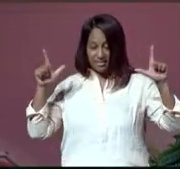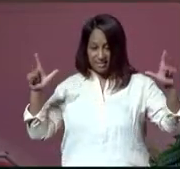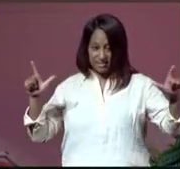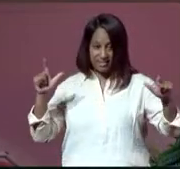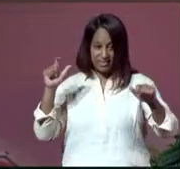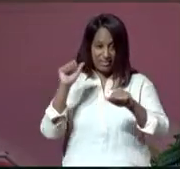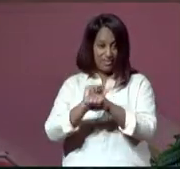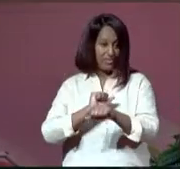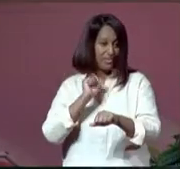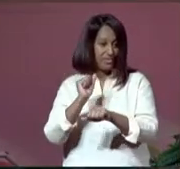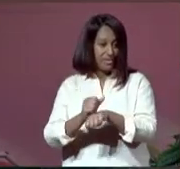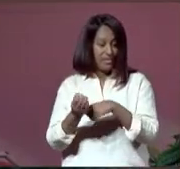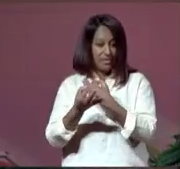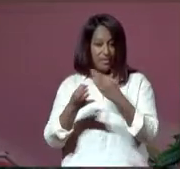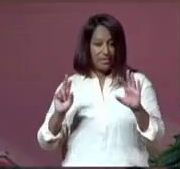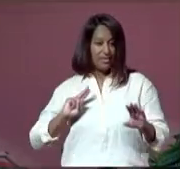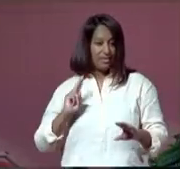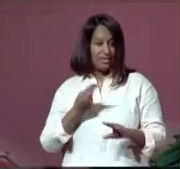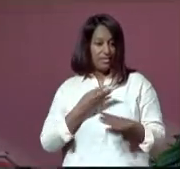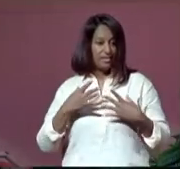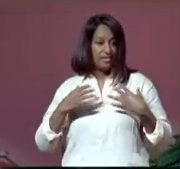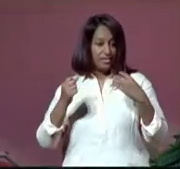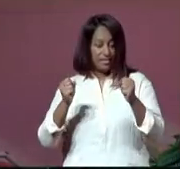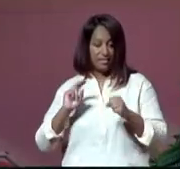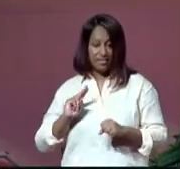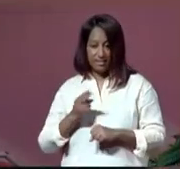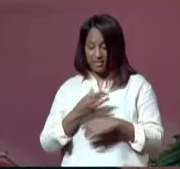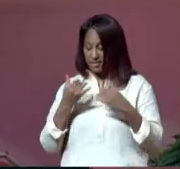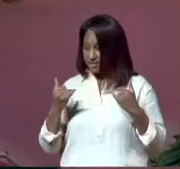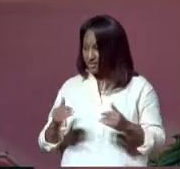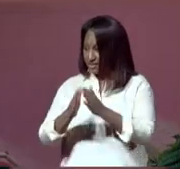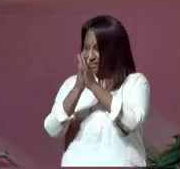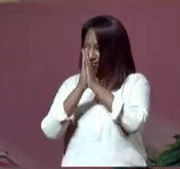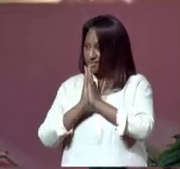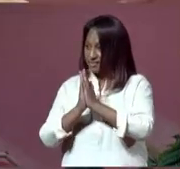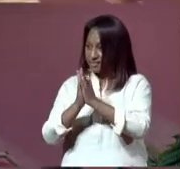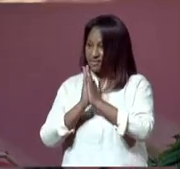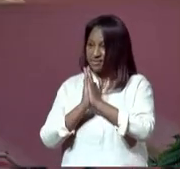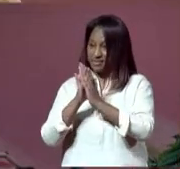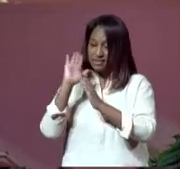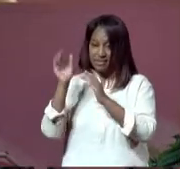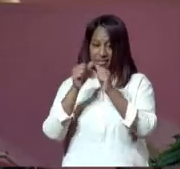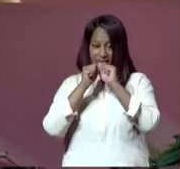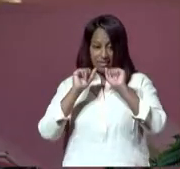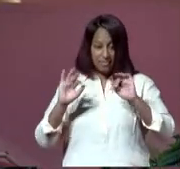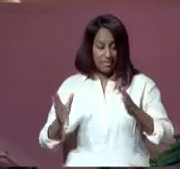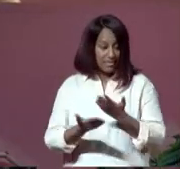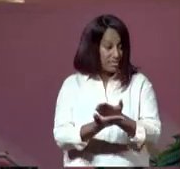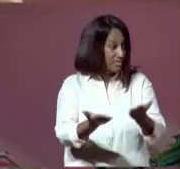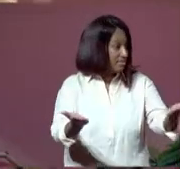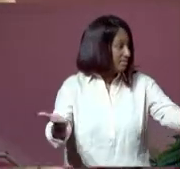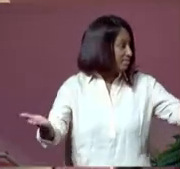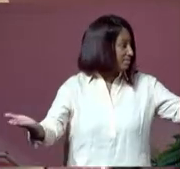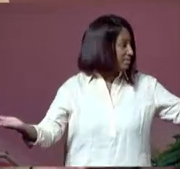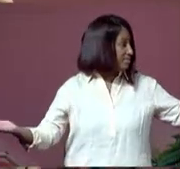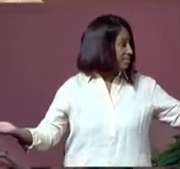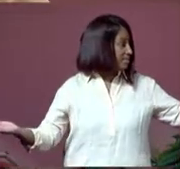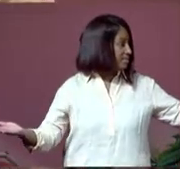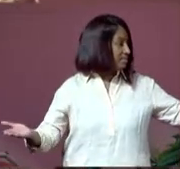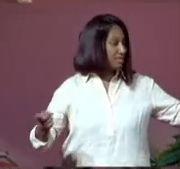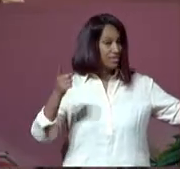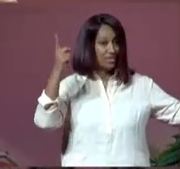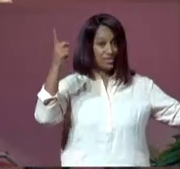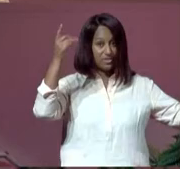us, healing us. And now I pray your blessings upon these, your children, who you, oh